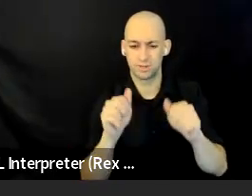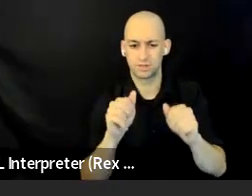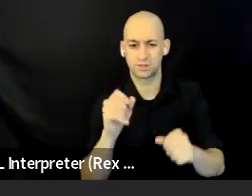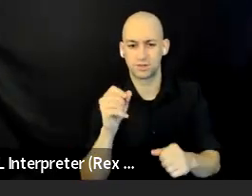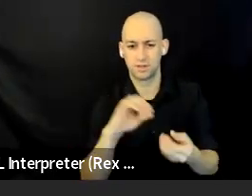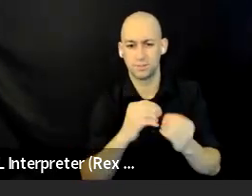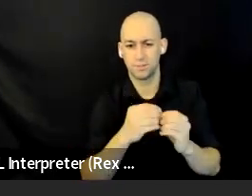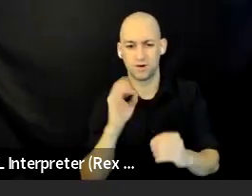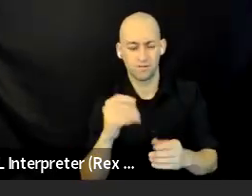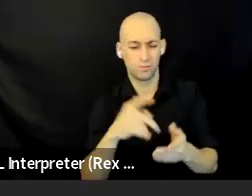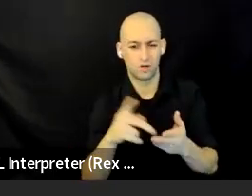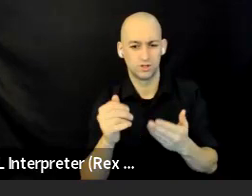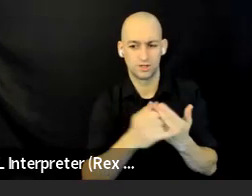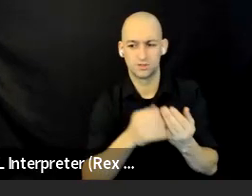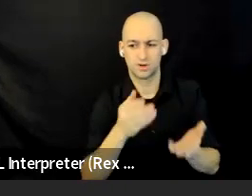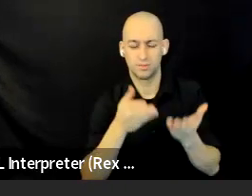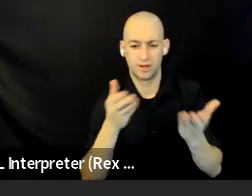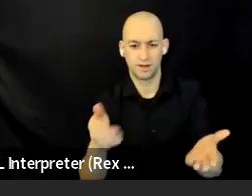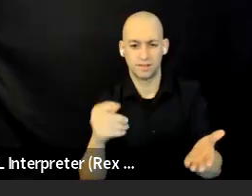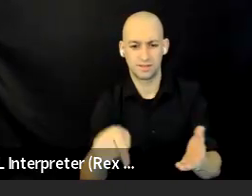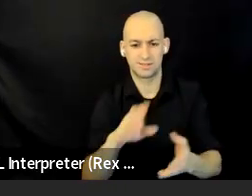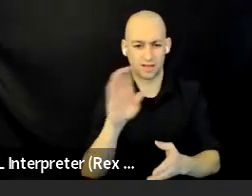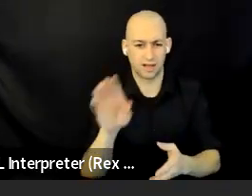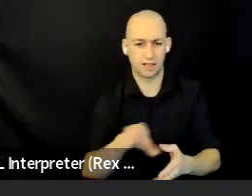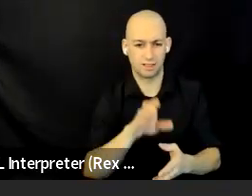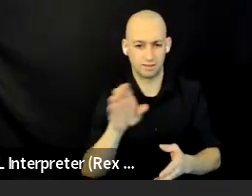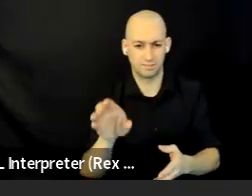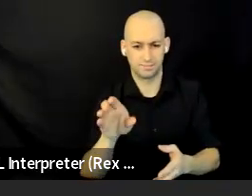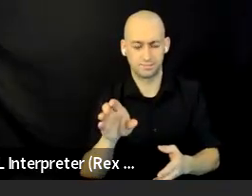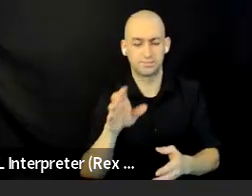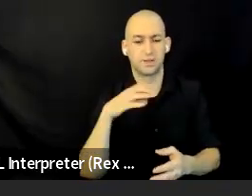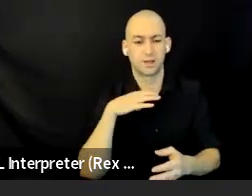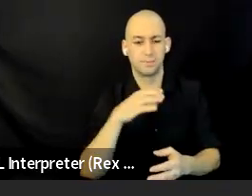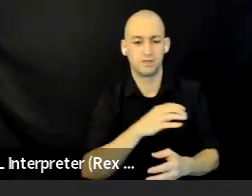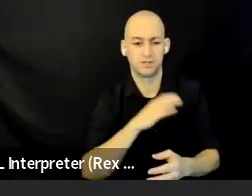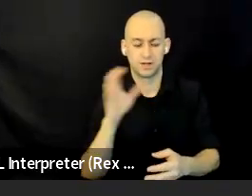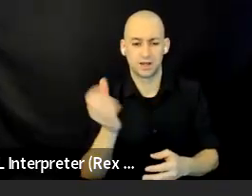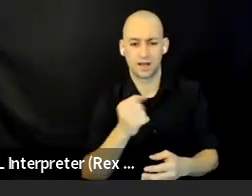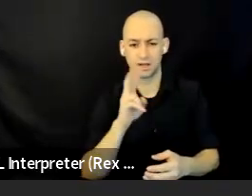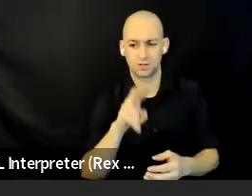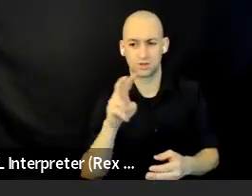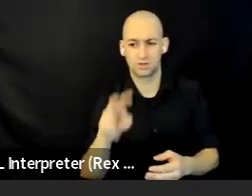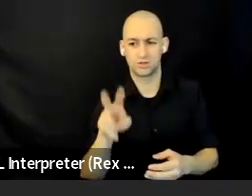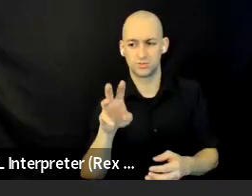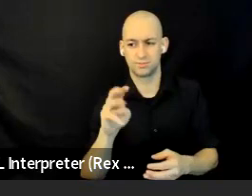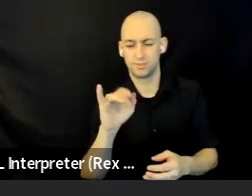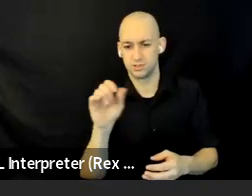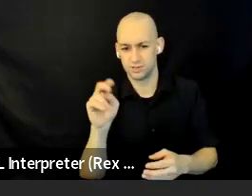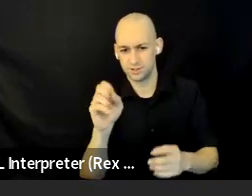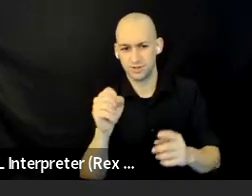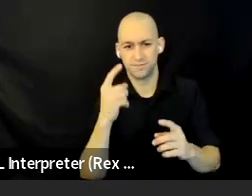projects recommended this cycle. The Commission received 22 project nominations by the July 31st due date, totaling